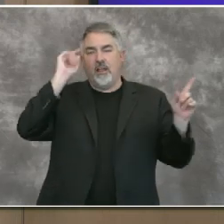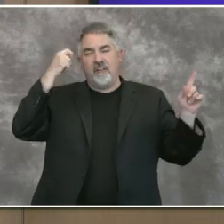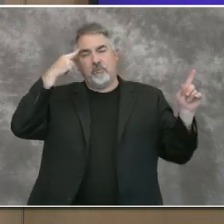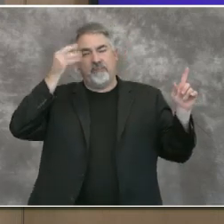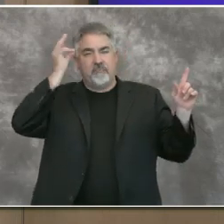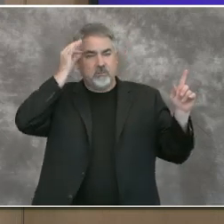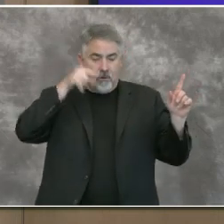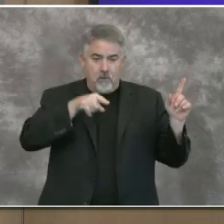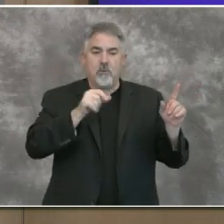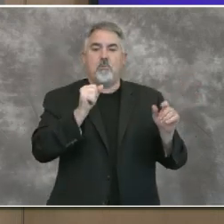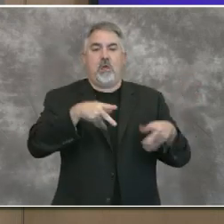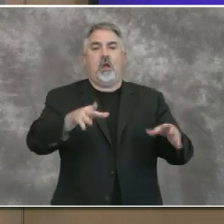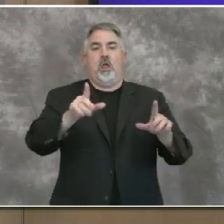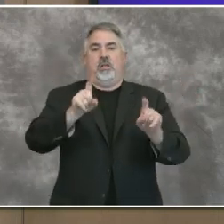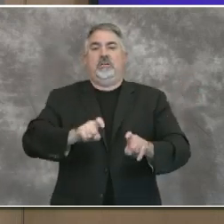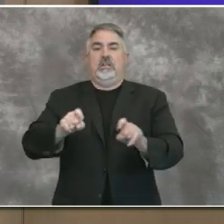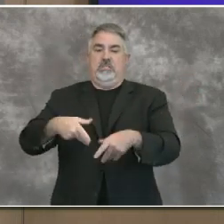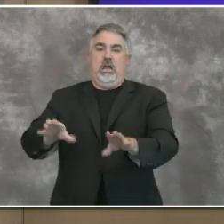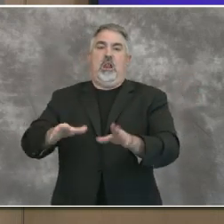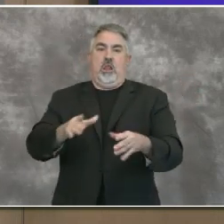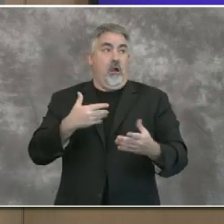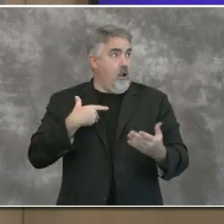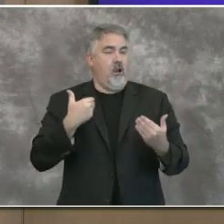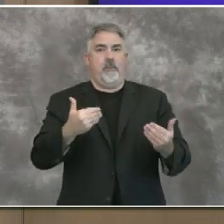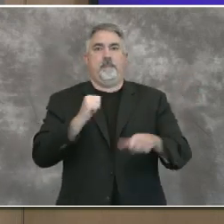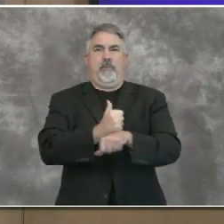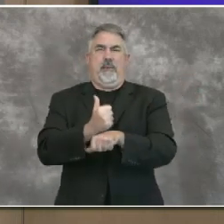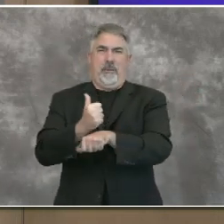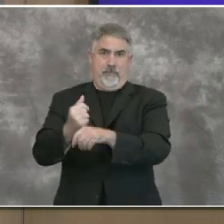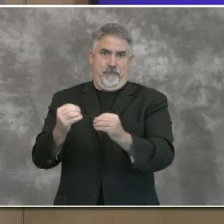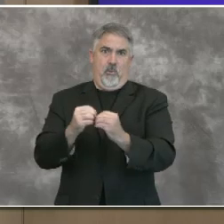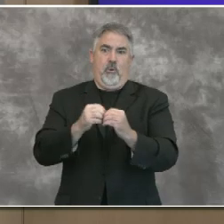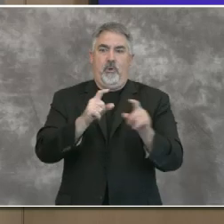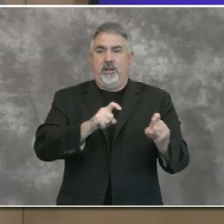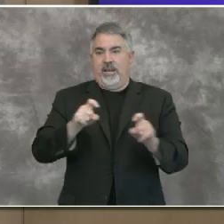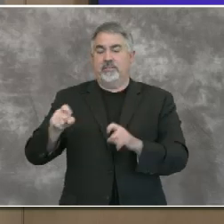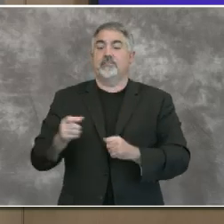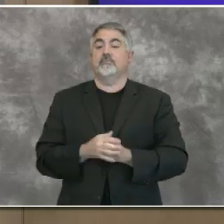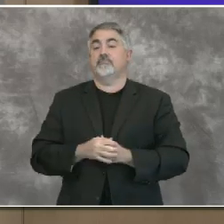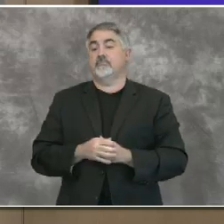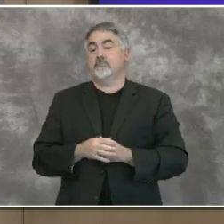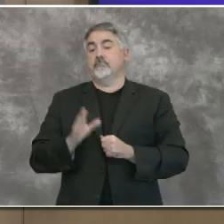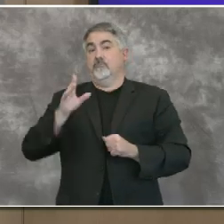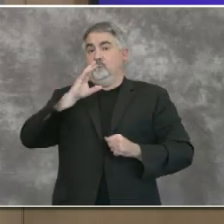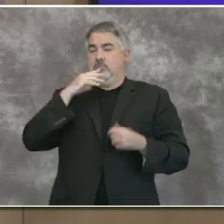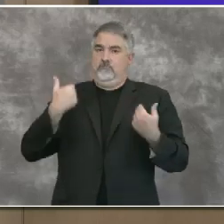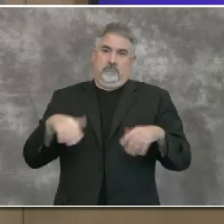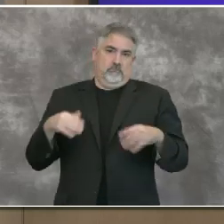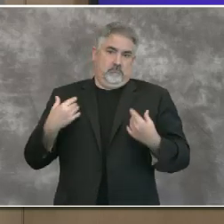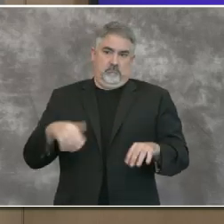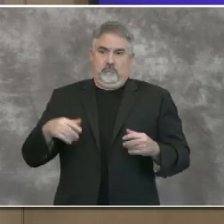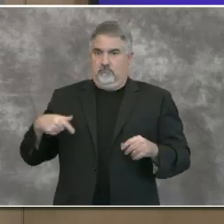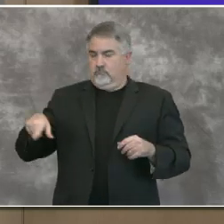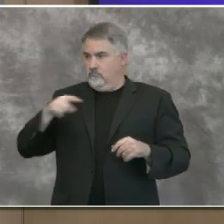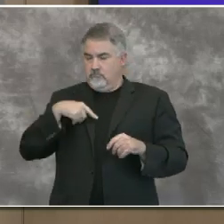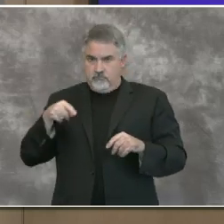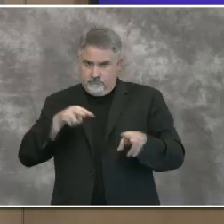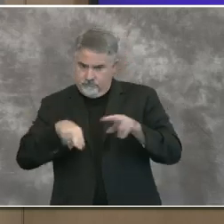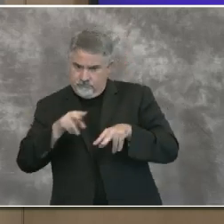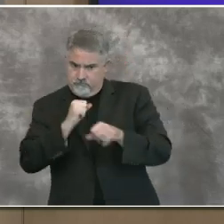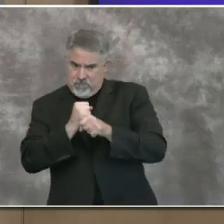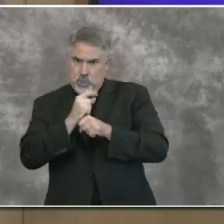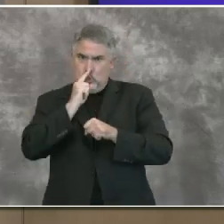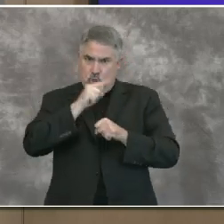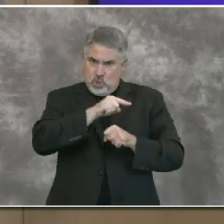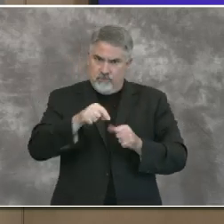testing. And our public health folks are doing an incredible job managing, overseeing, monitoring, tracking, and